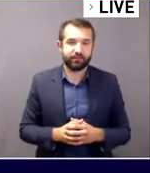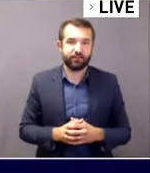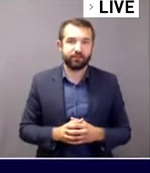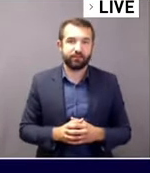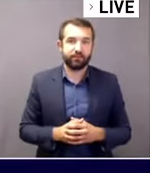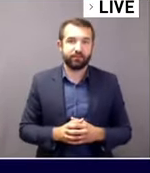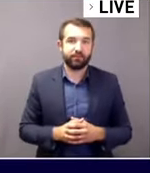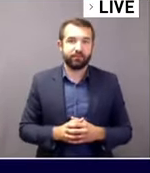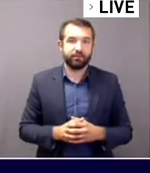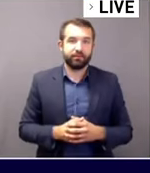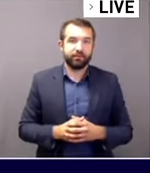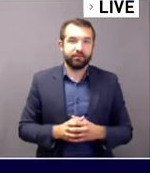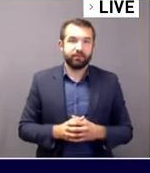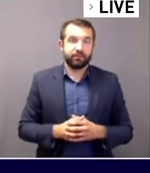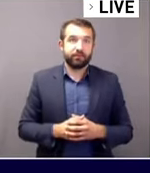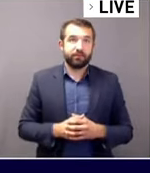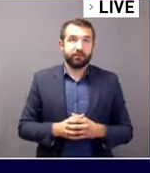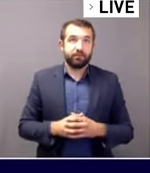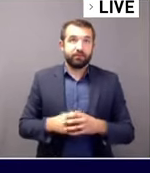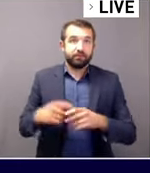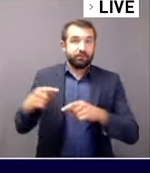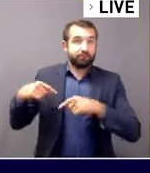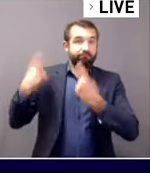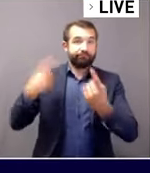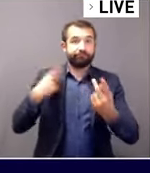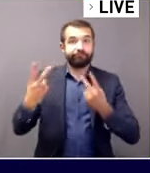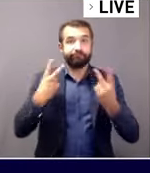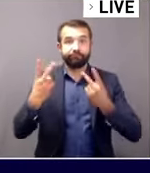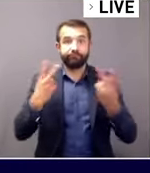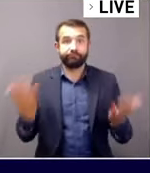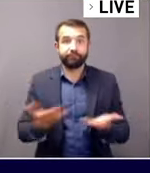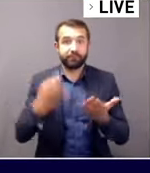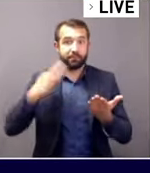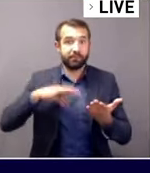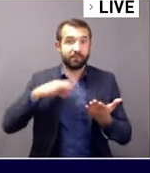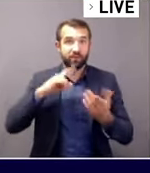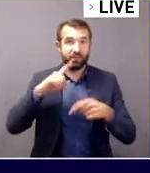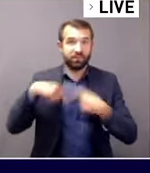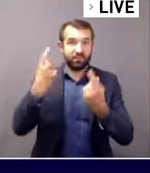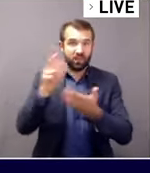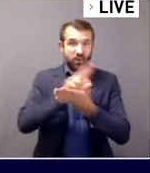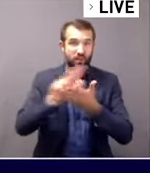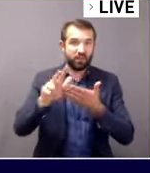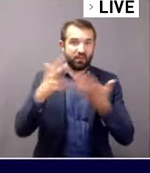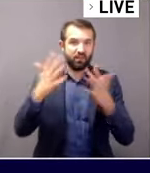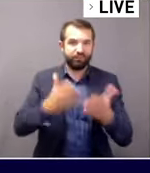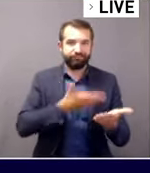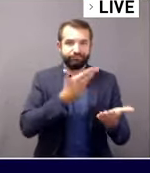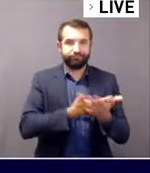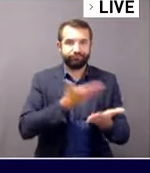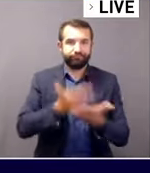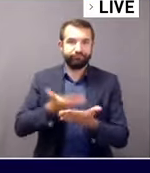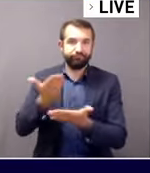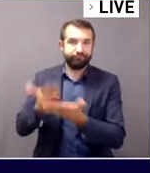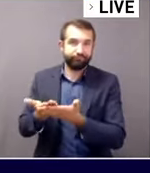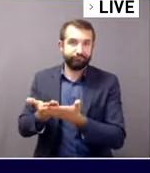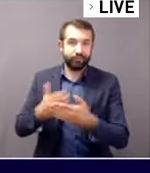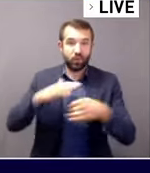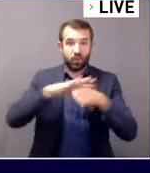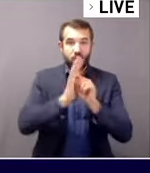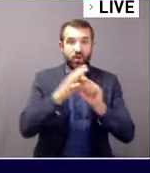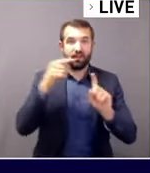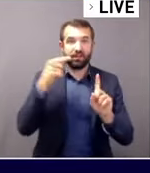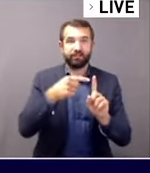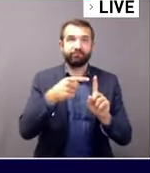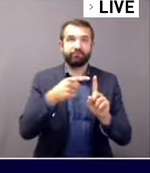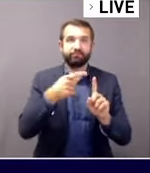learned all too well in Maine over the past 3 weeks, COVID-19 can crash a party